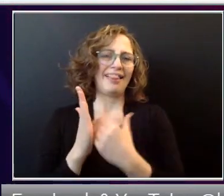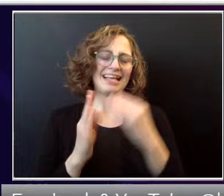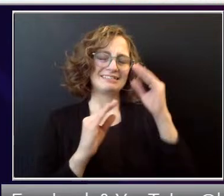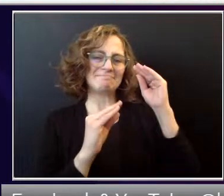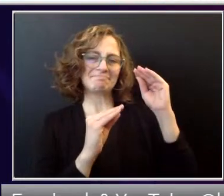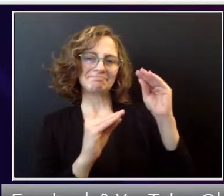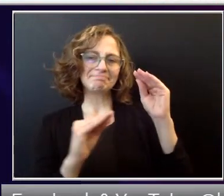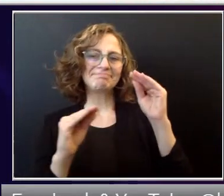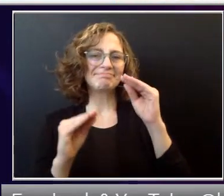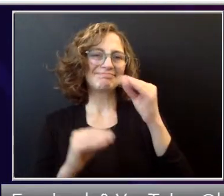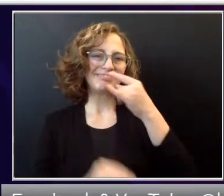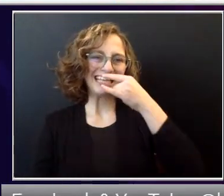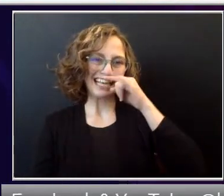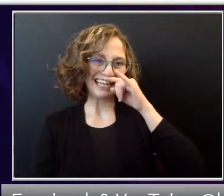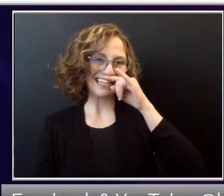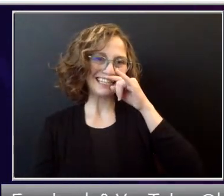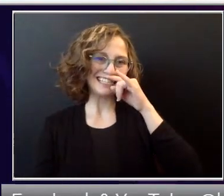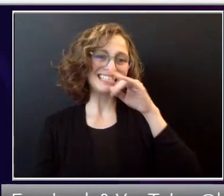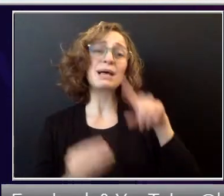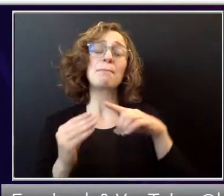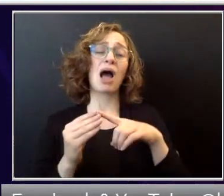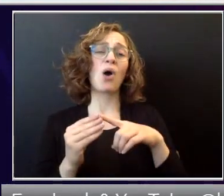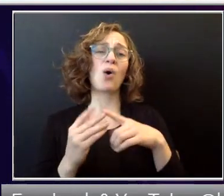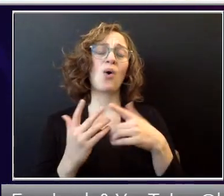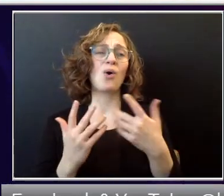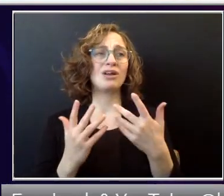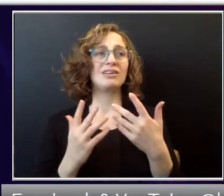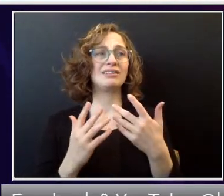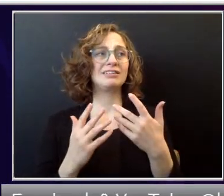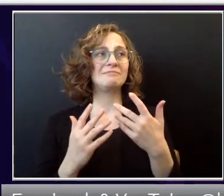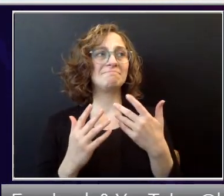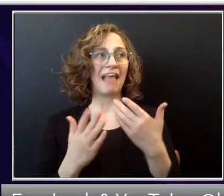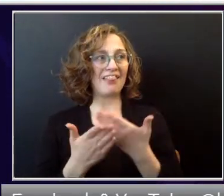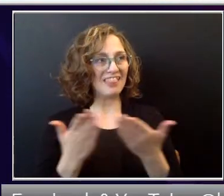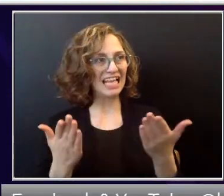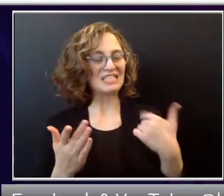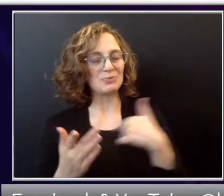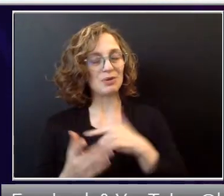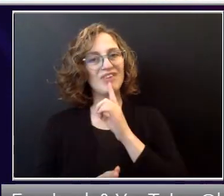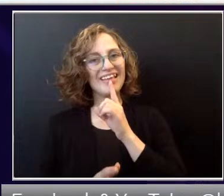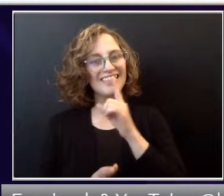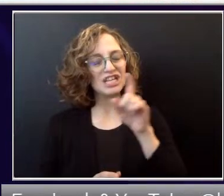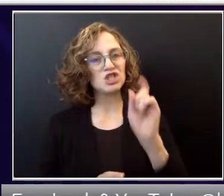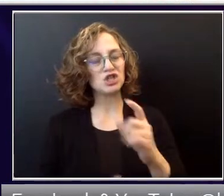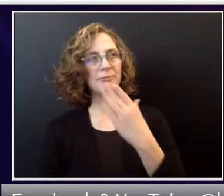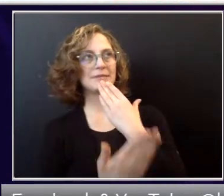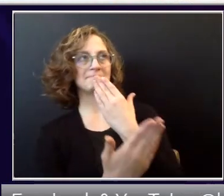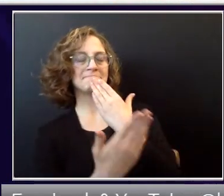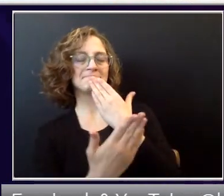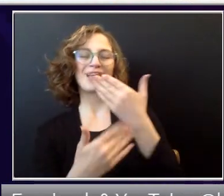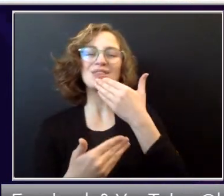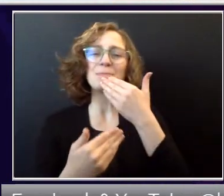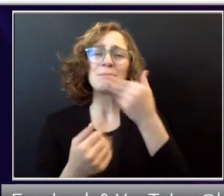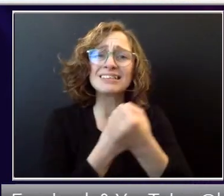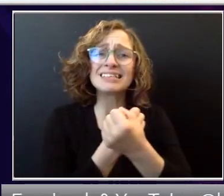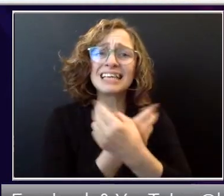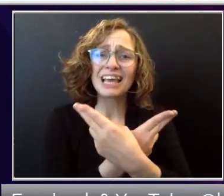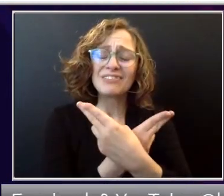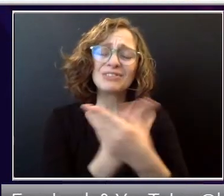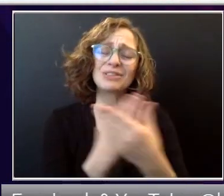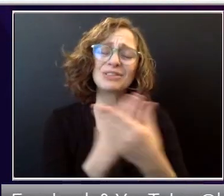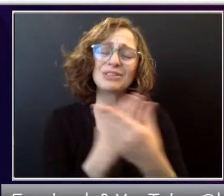learn about the true things to be so grateful for, and the best gift of all is their Nana gets a new heart. It's just